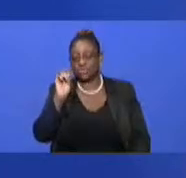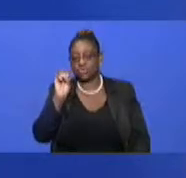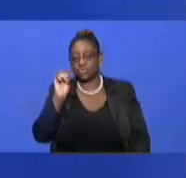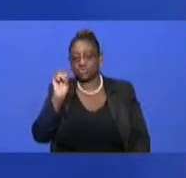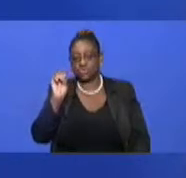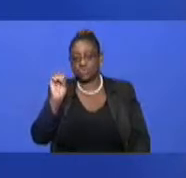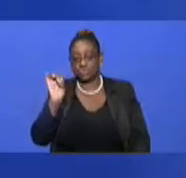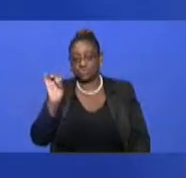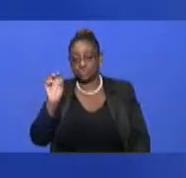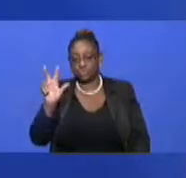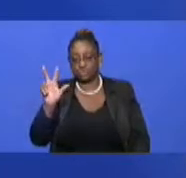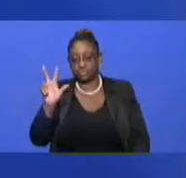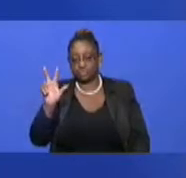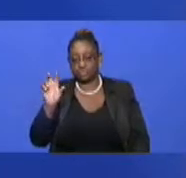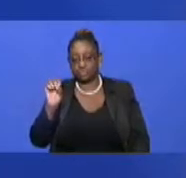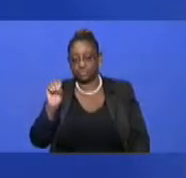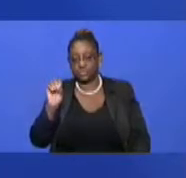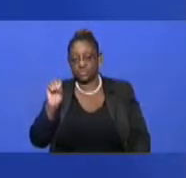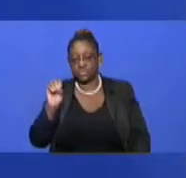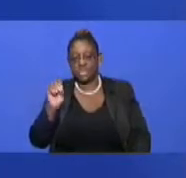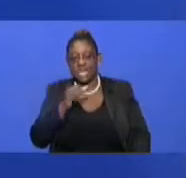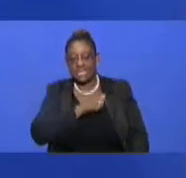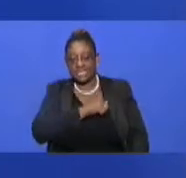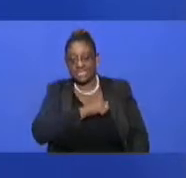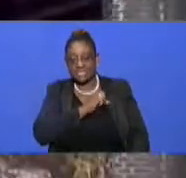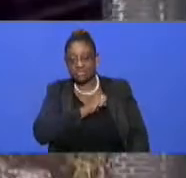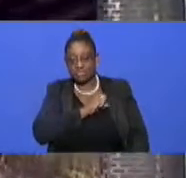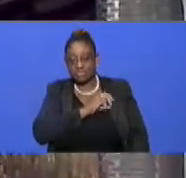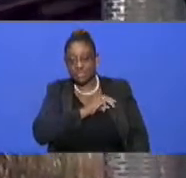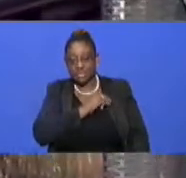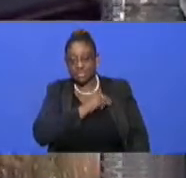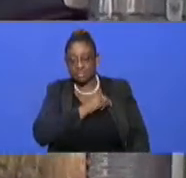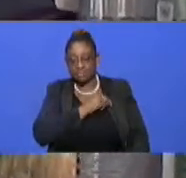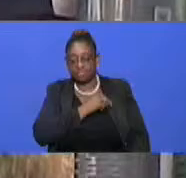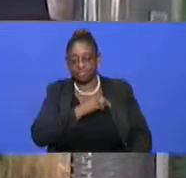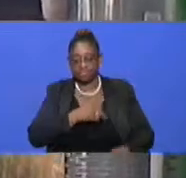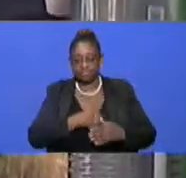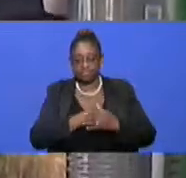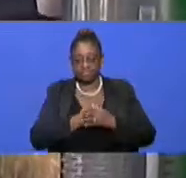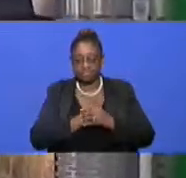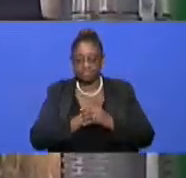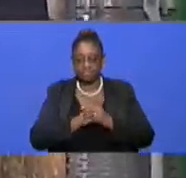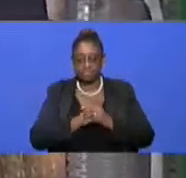322-8037. For the Bahamas Tonight, I'm Antoine Smith.